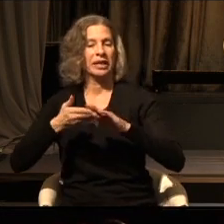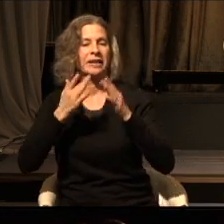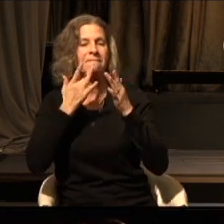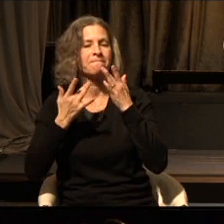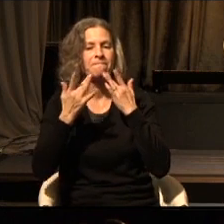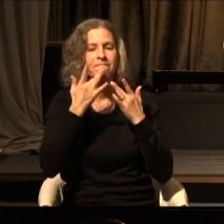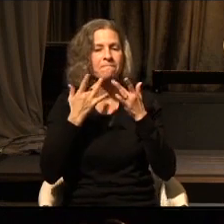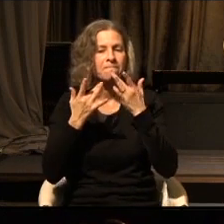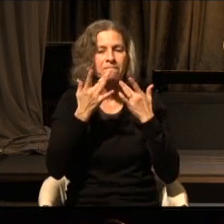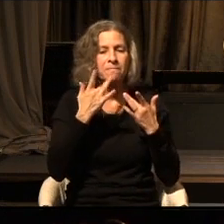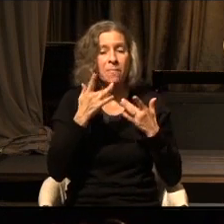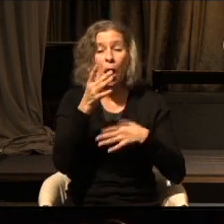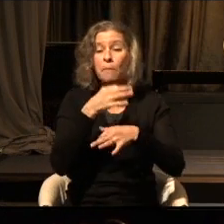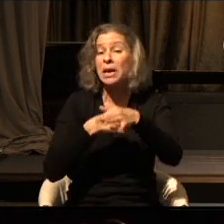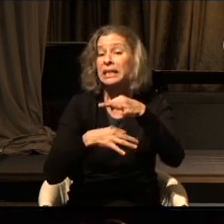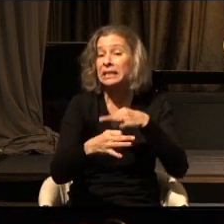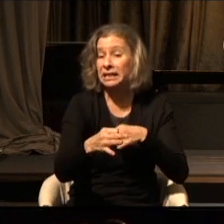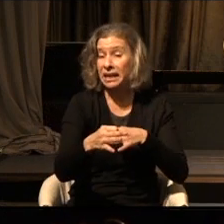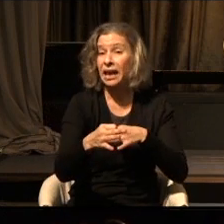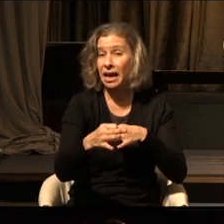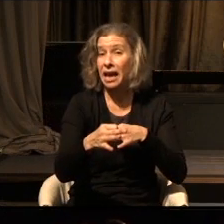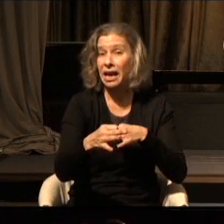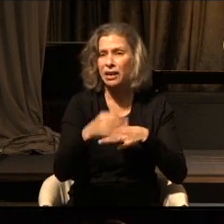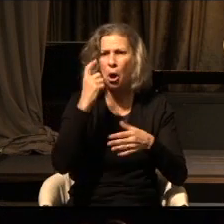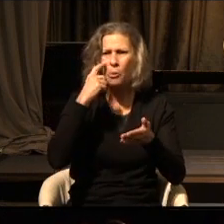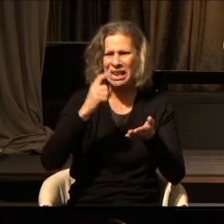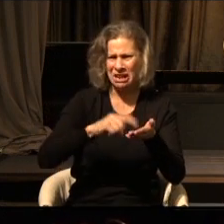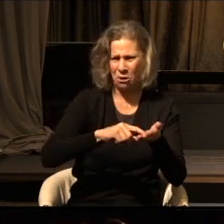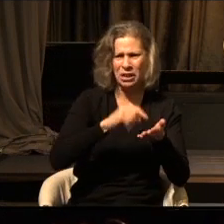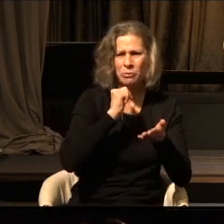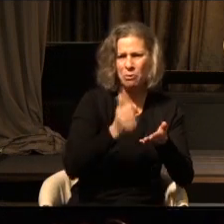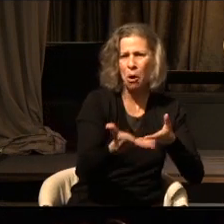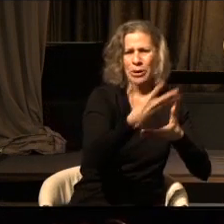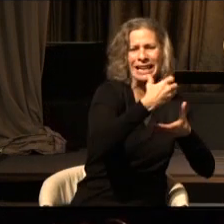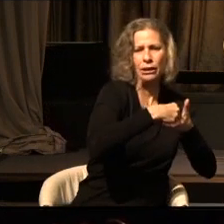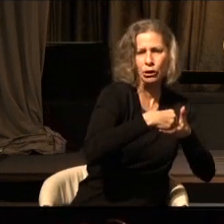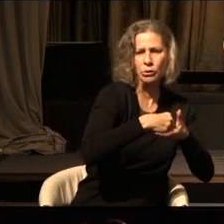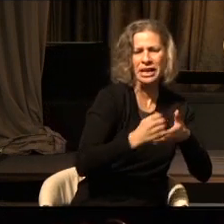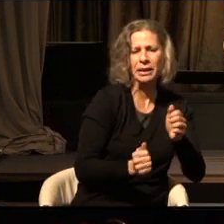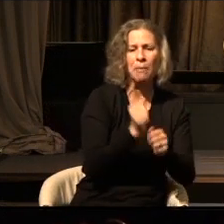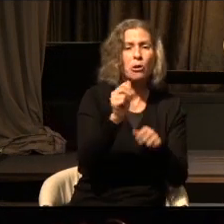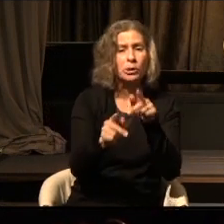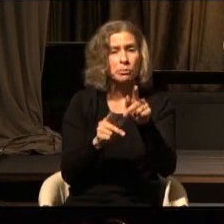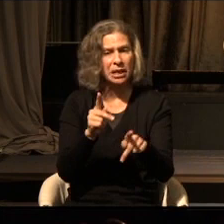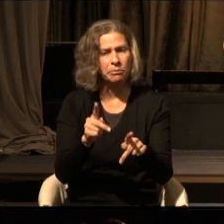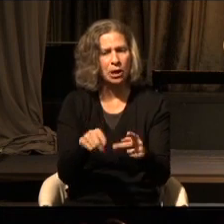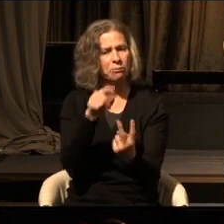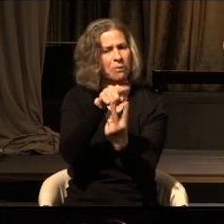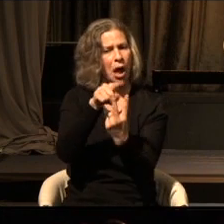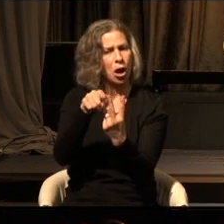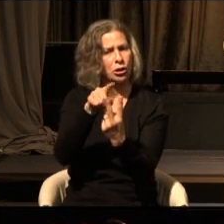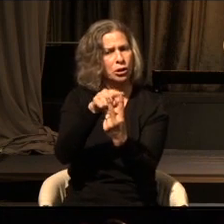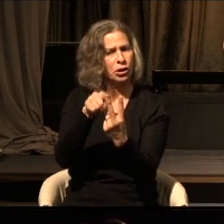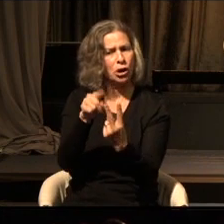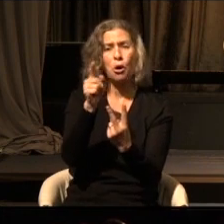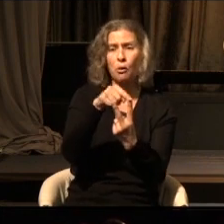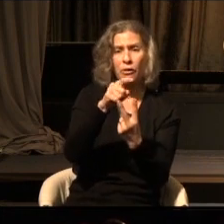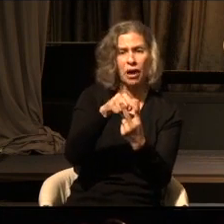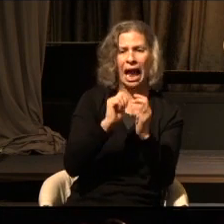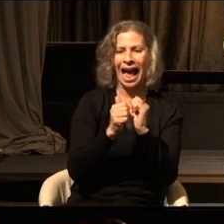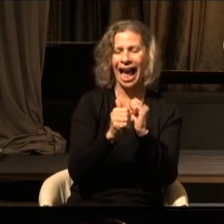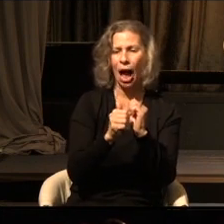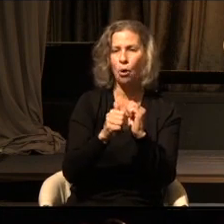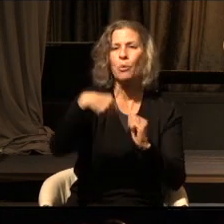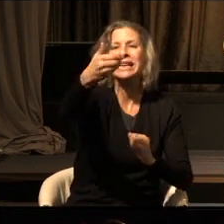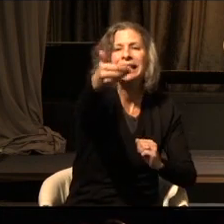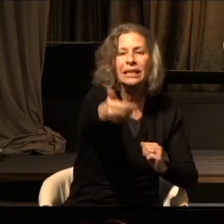But in fact, a significant portion of the art sector was being excluded, which led us to consider 2 things. One, we had to look at how we can extend